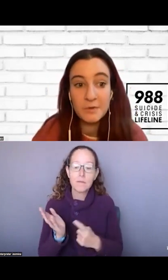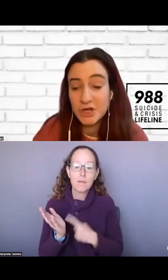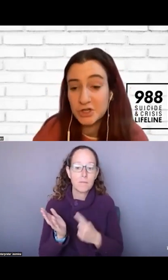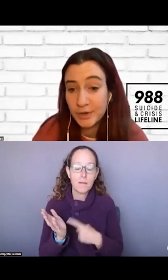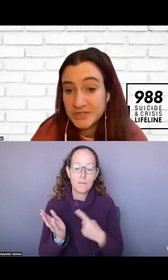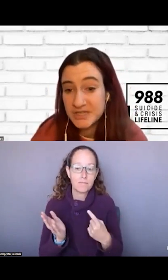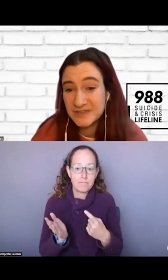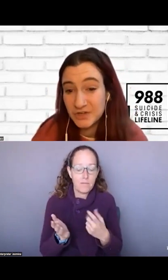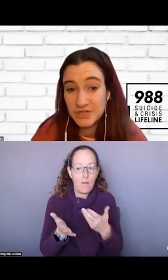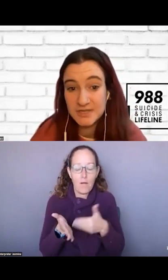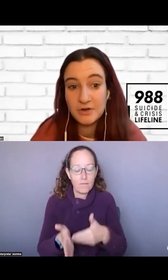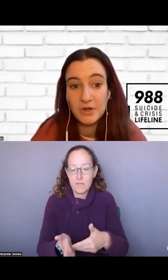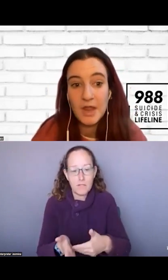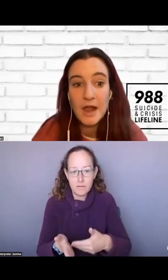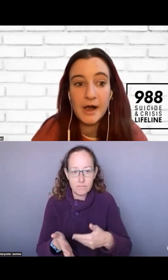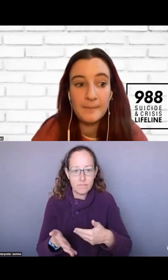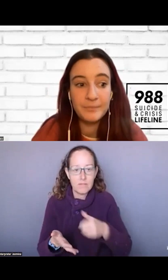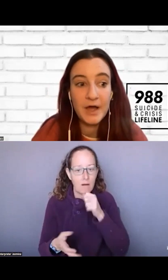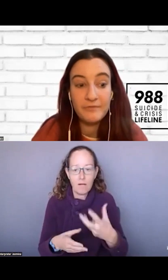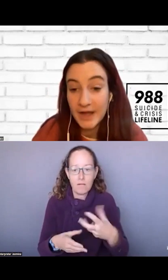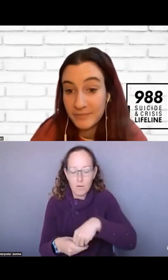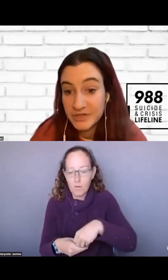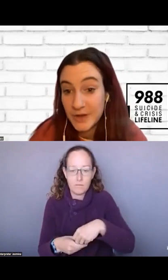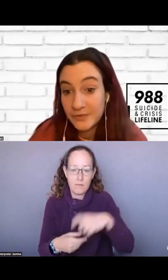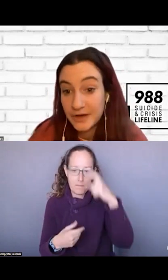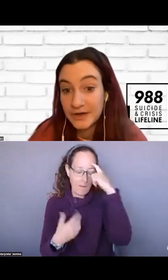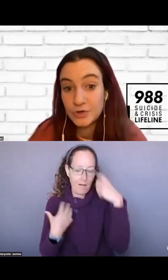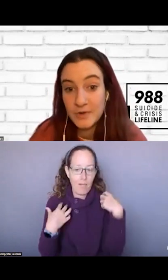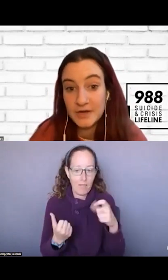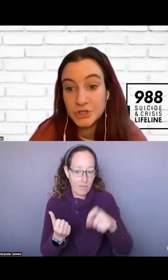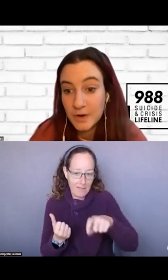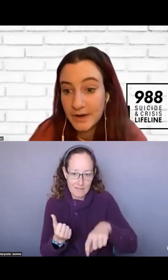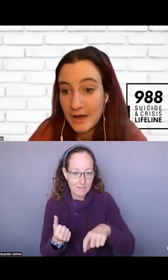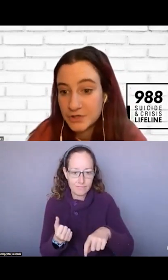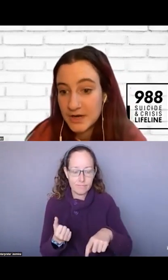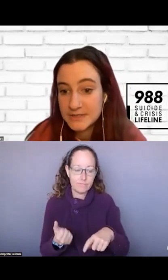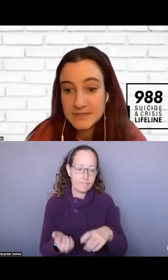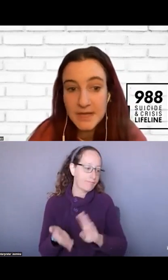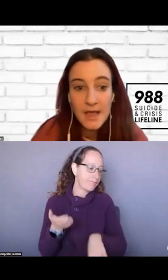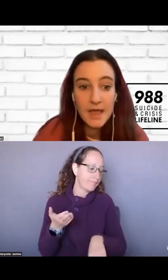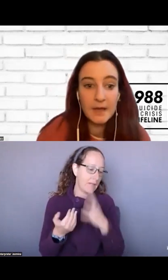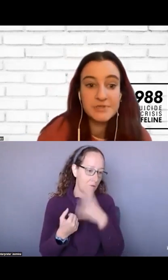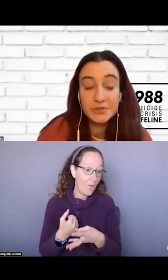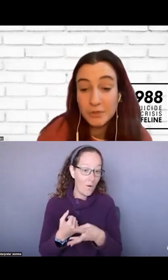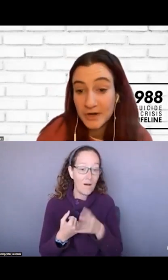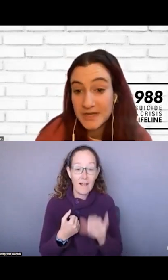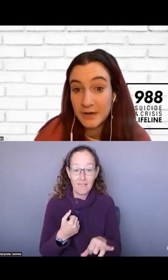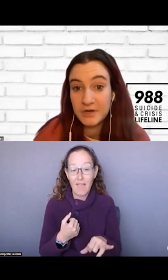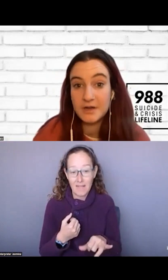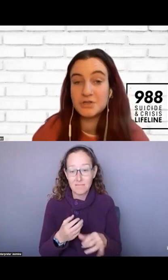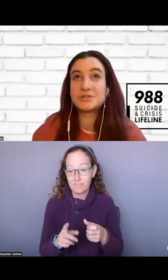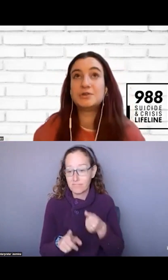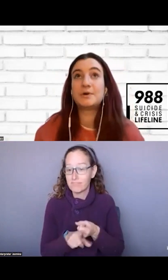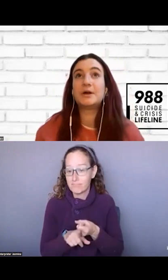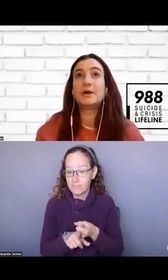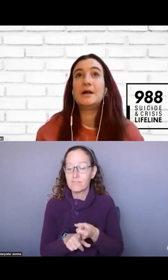needs, which contributes to this vicious cycle of lack of mental health care contributing to our unhoused crisis. So super exciting read,